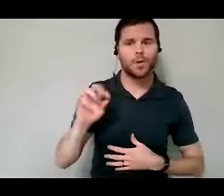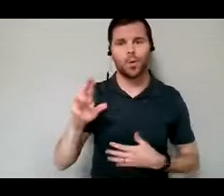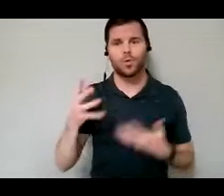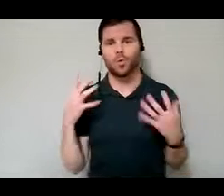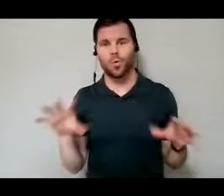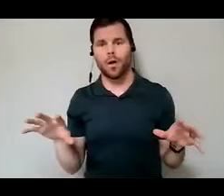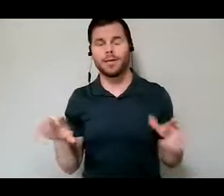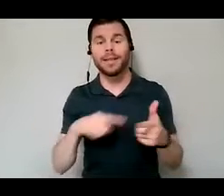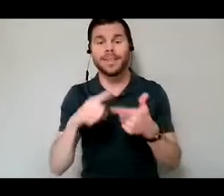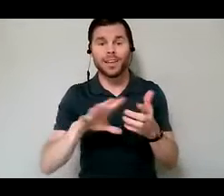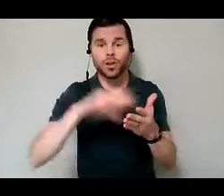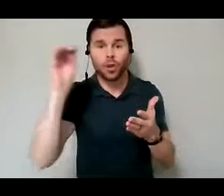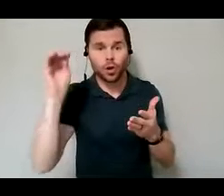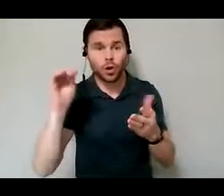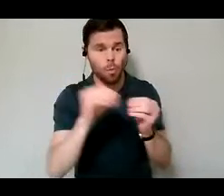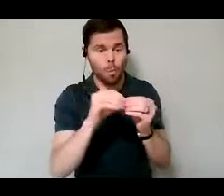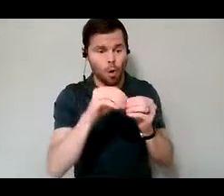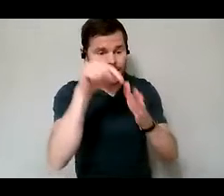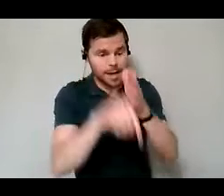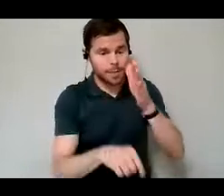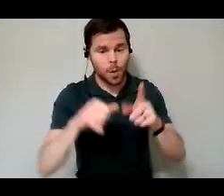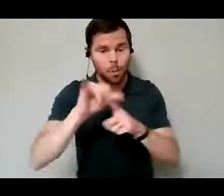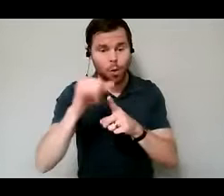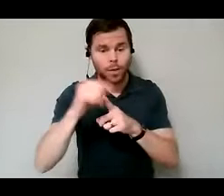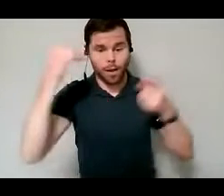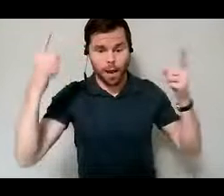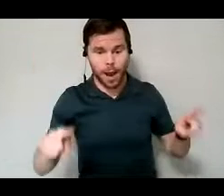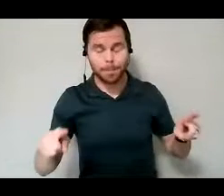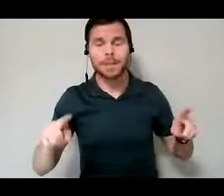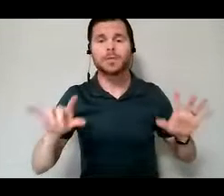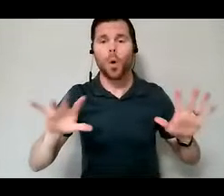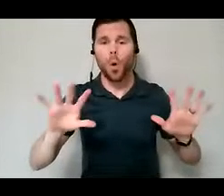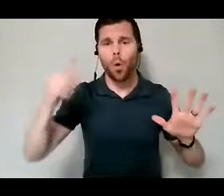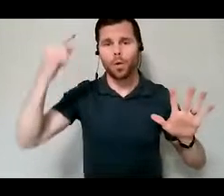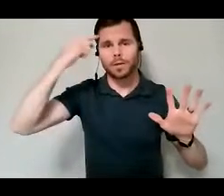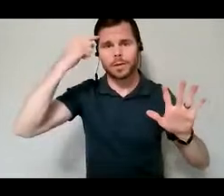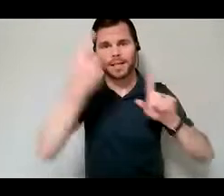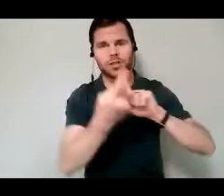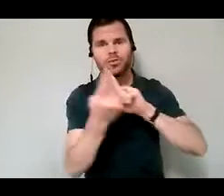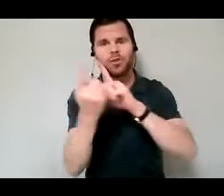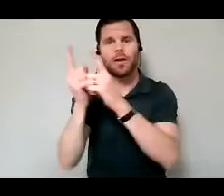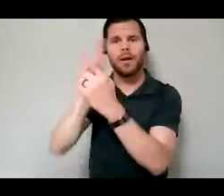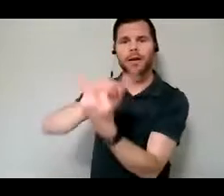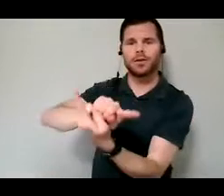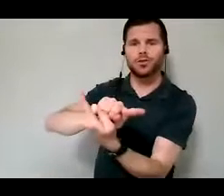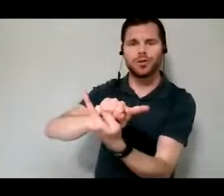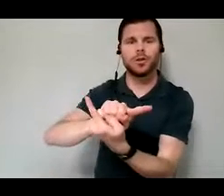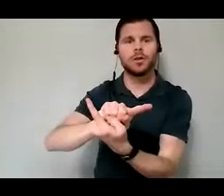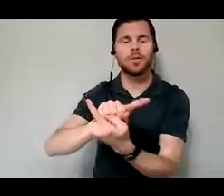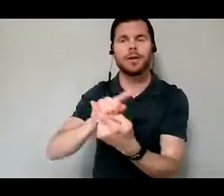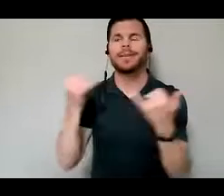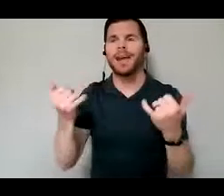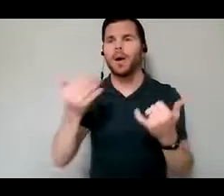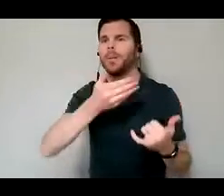stuff about why bullying happens, you think about it a completely different way and you understand more of